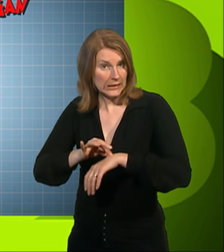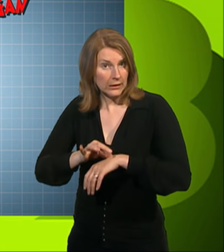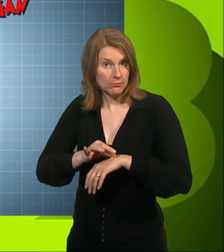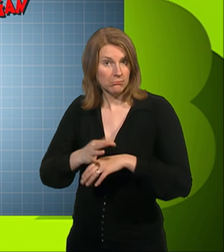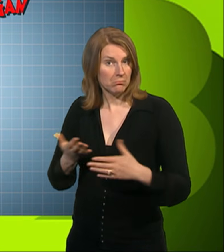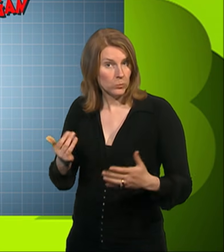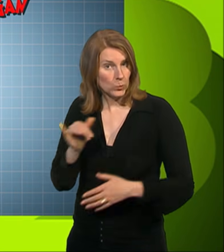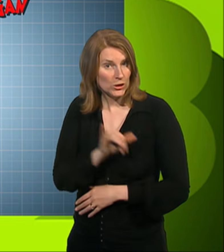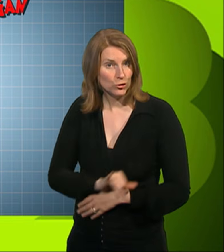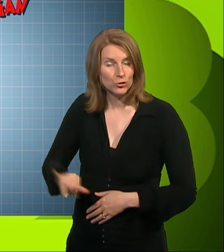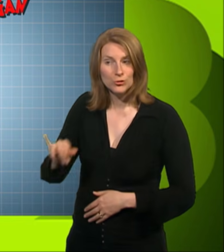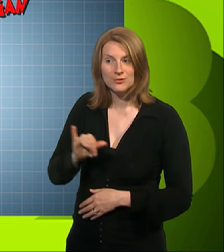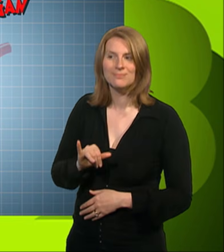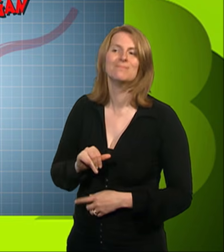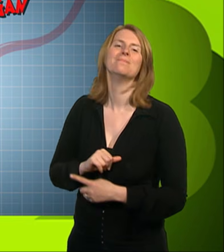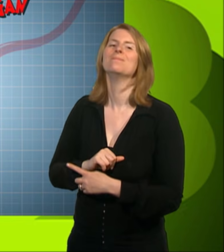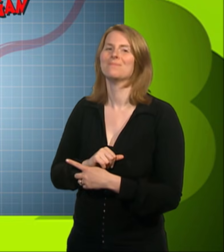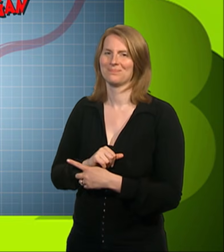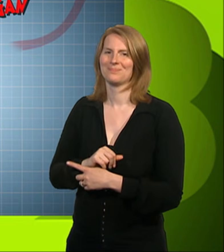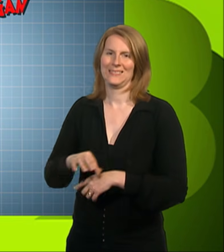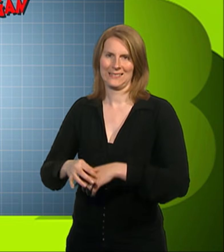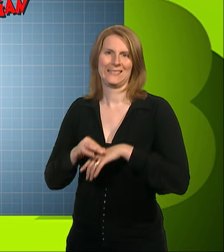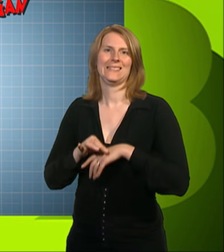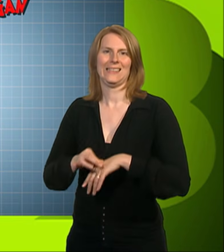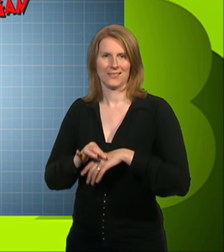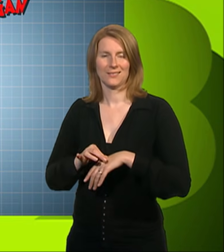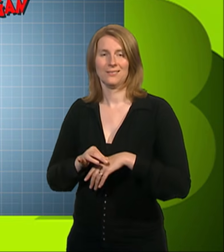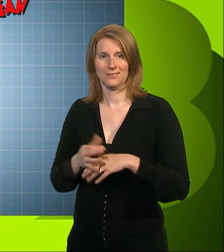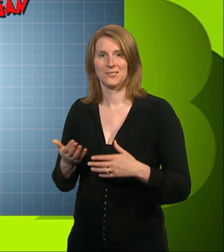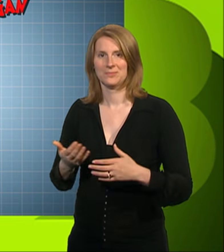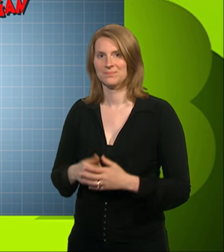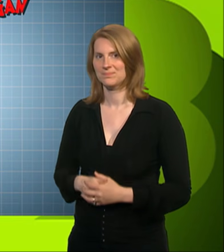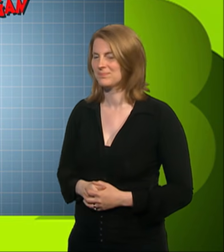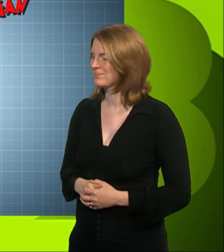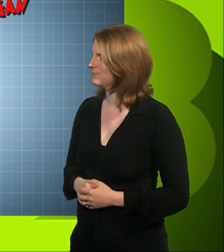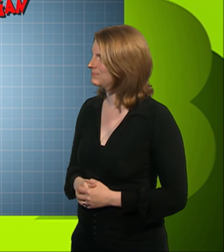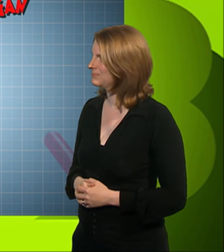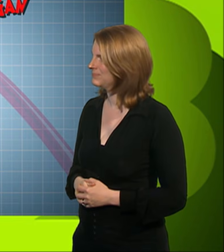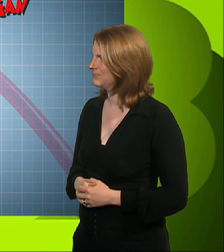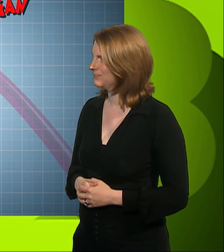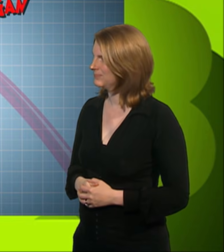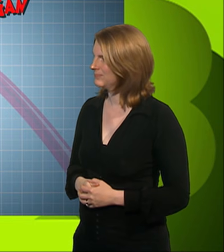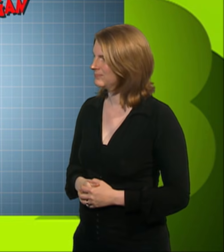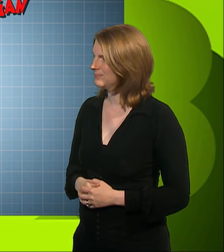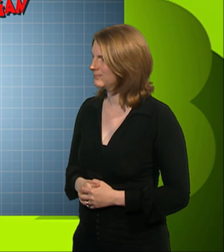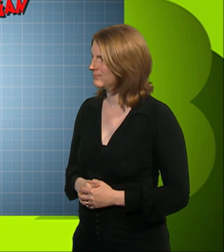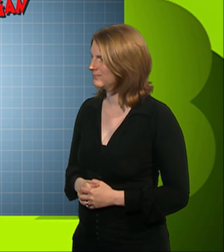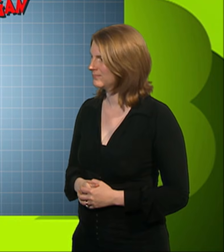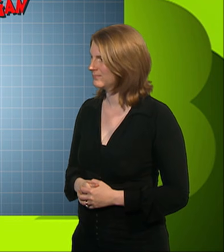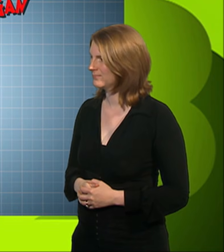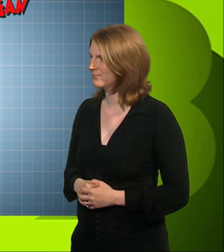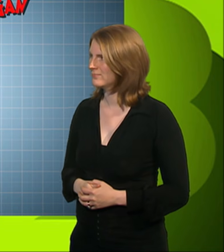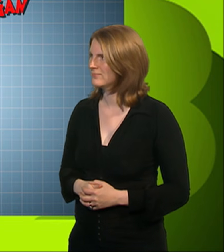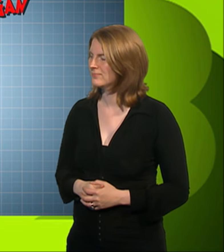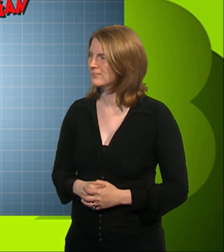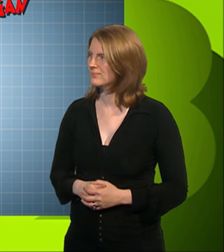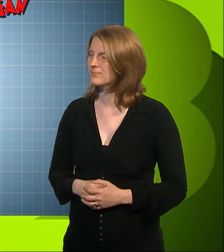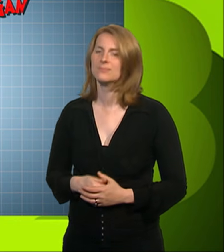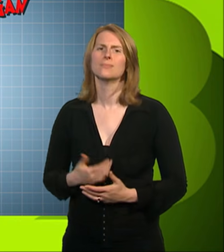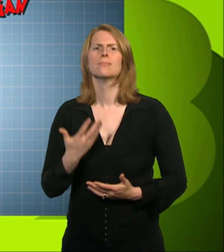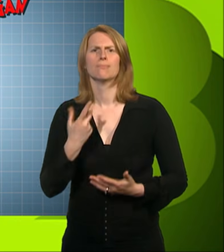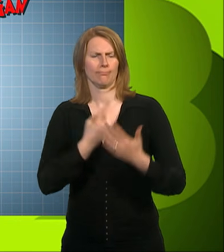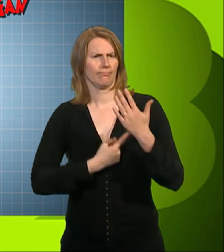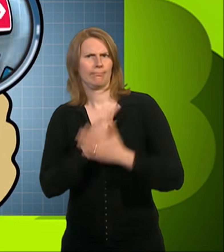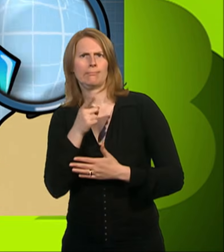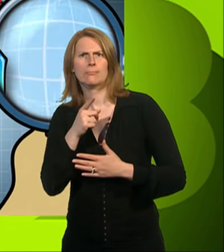skin? The answer is C, your skin. And when you're cold, it gets covered in goosebumps. But why? Sounds